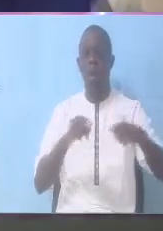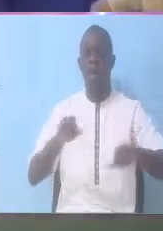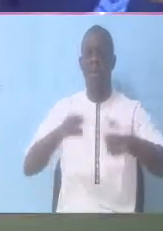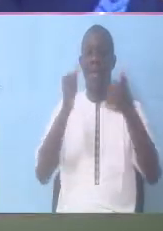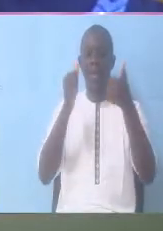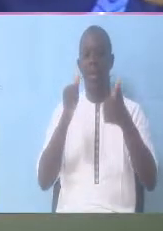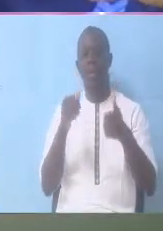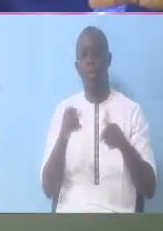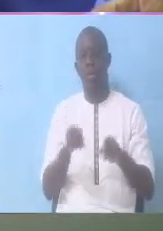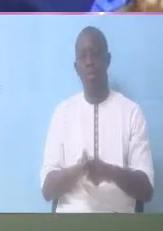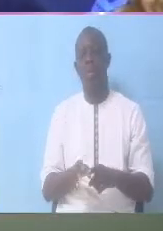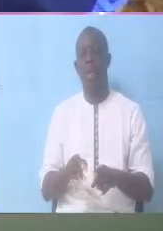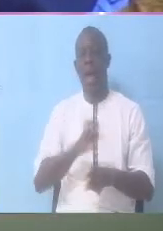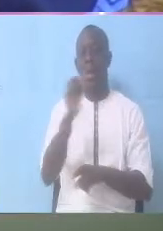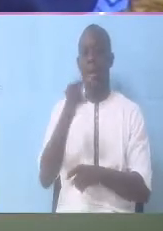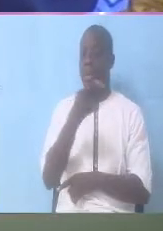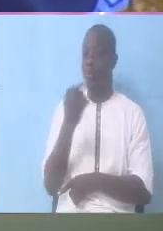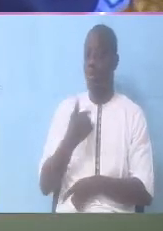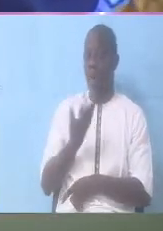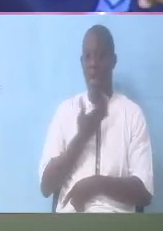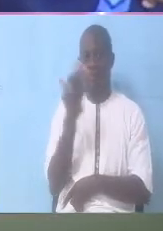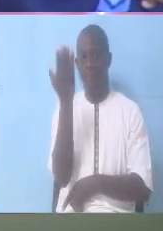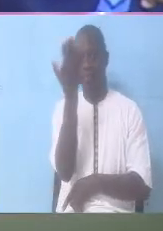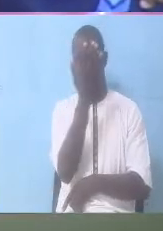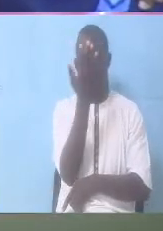they have mirrors with them.